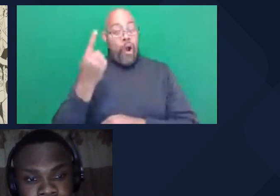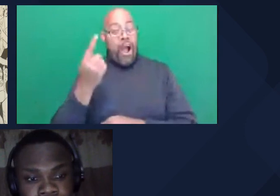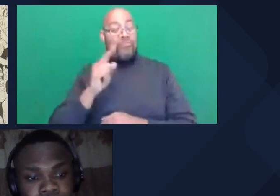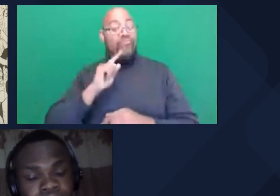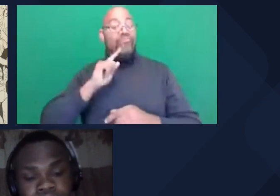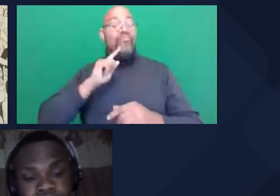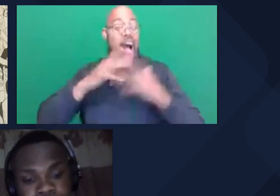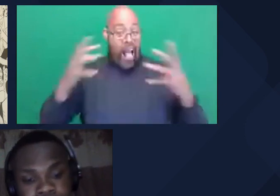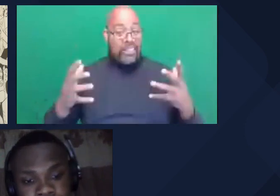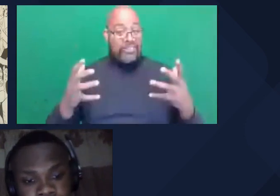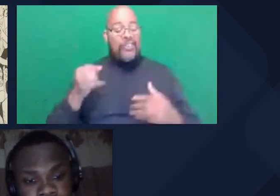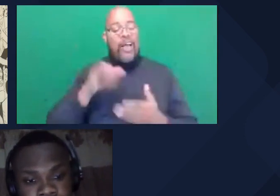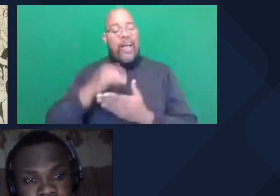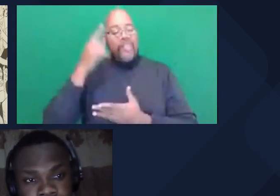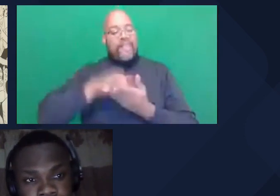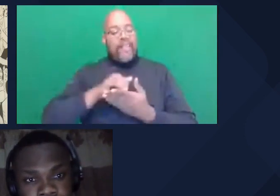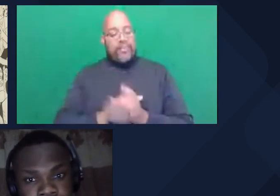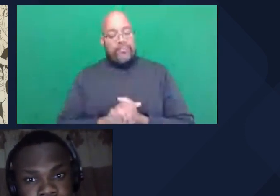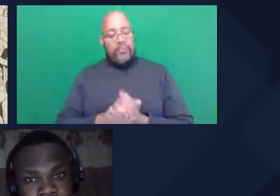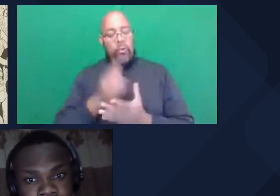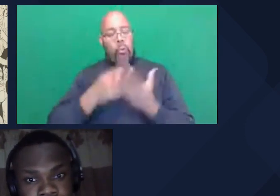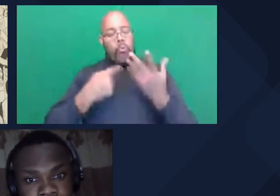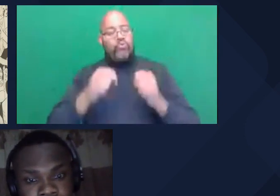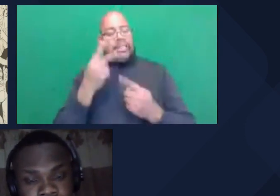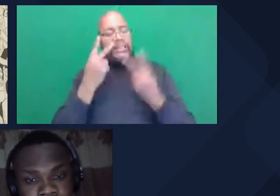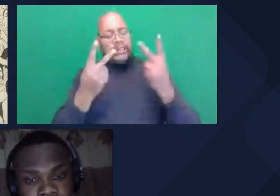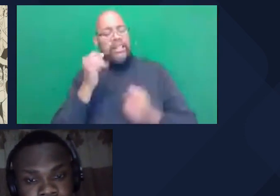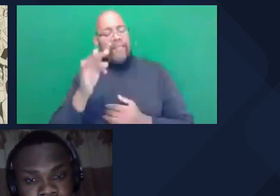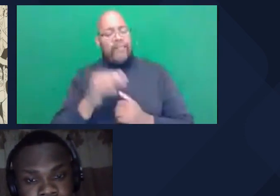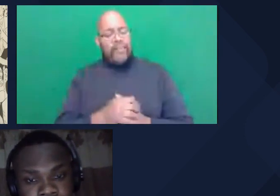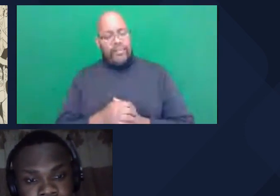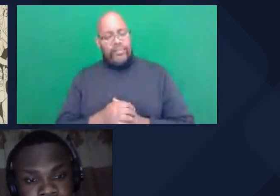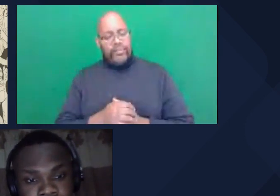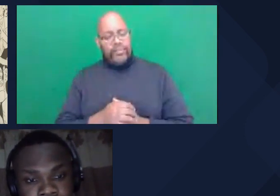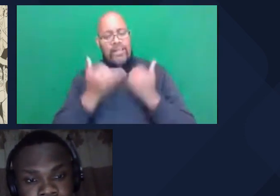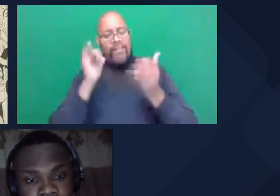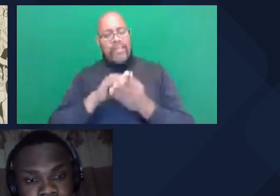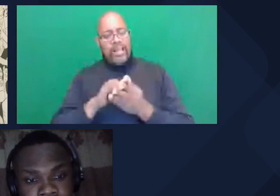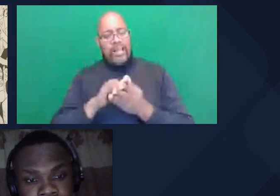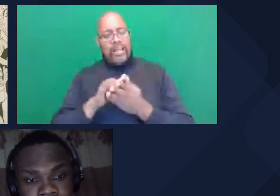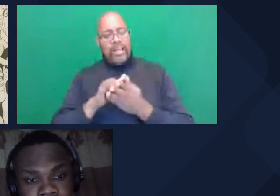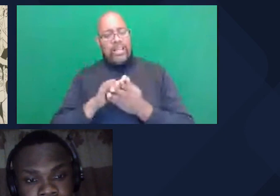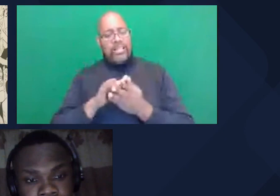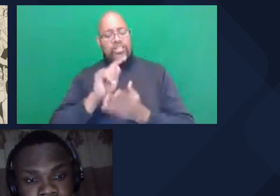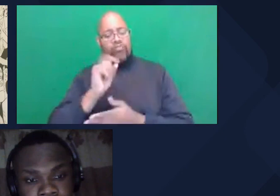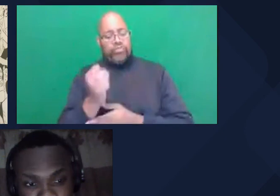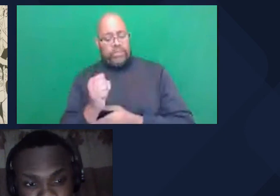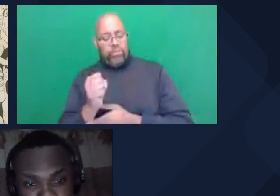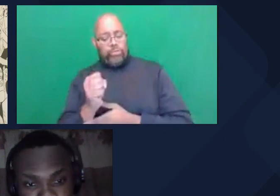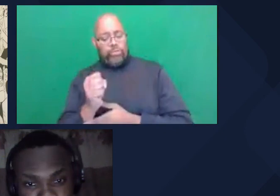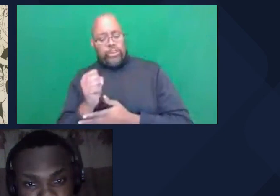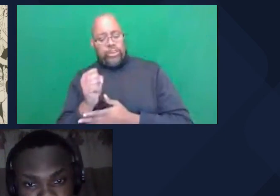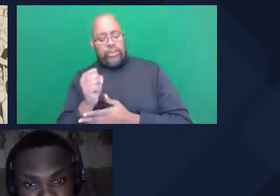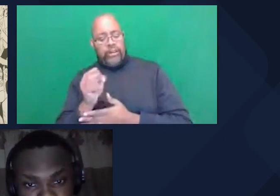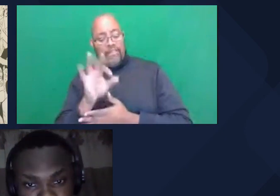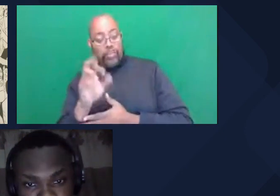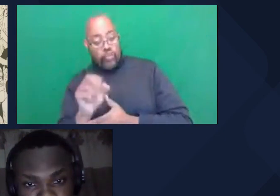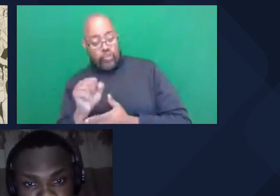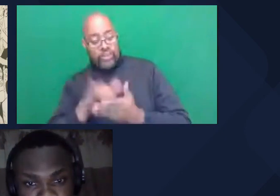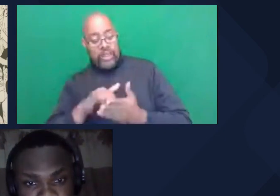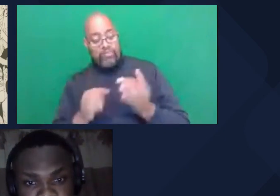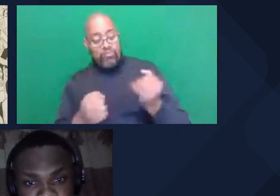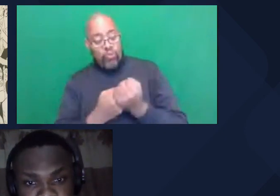so I think what we've tried to see is whether any of the transcription factors that IL-6 promotes activation of, if